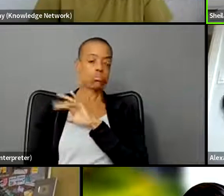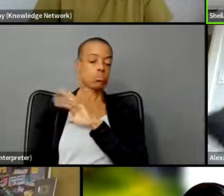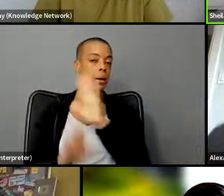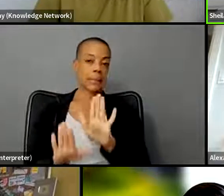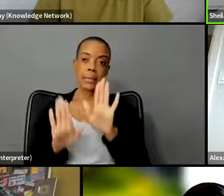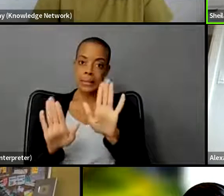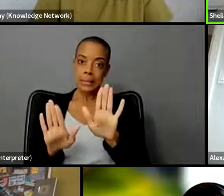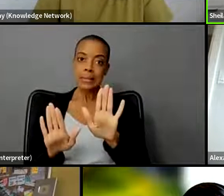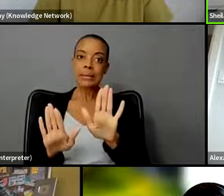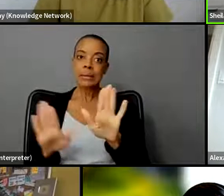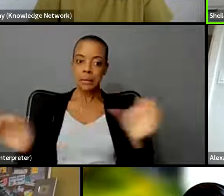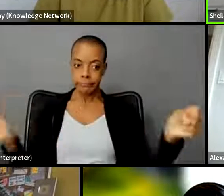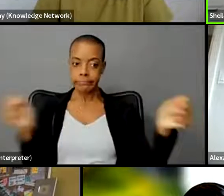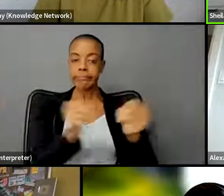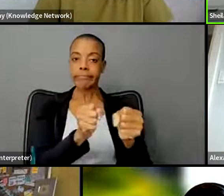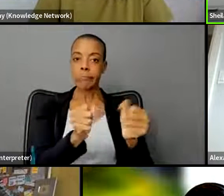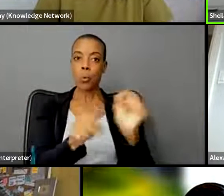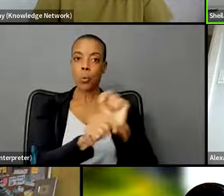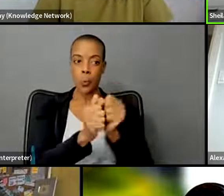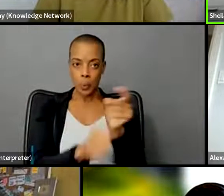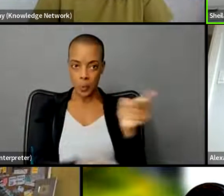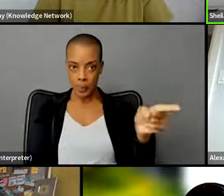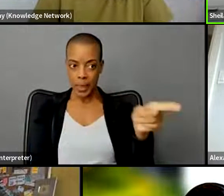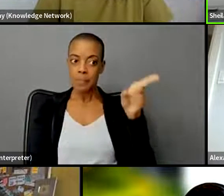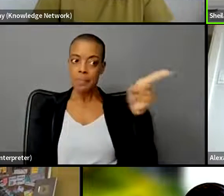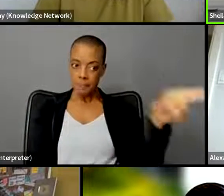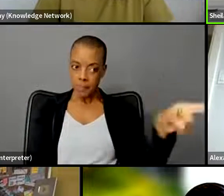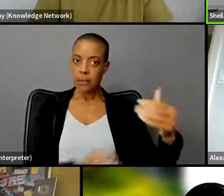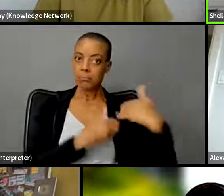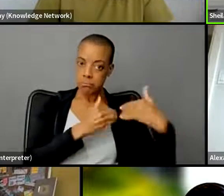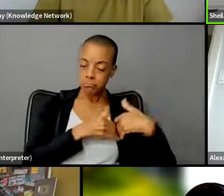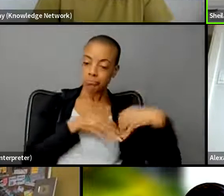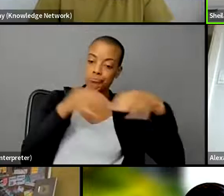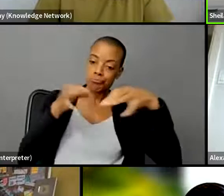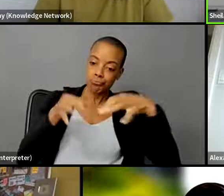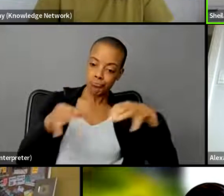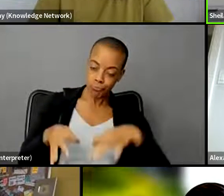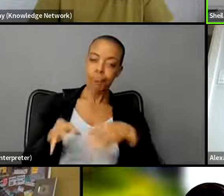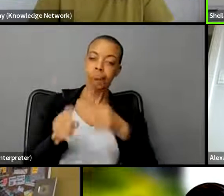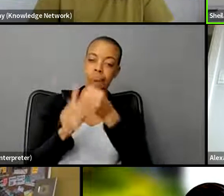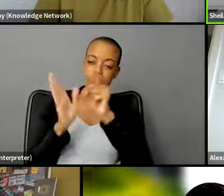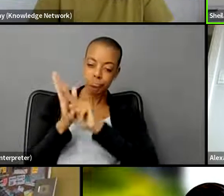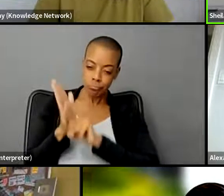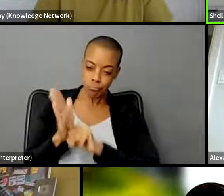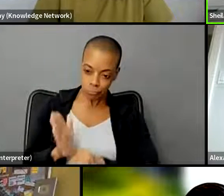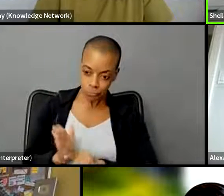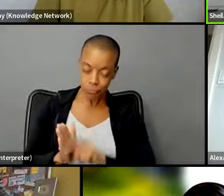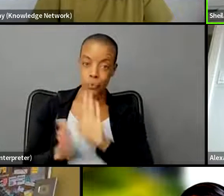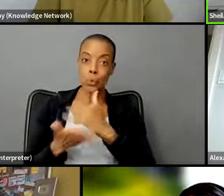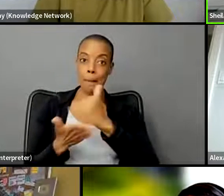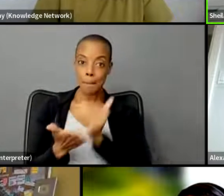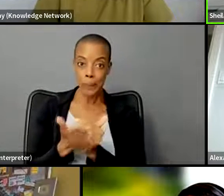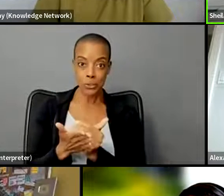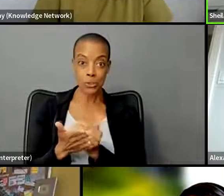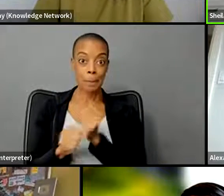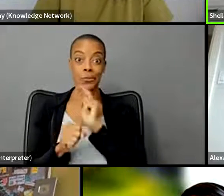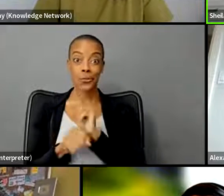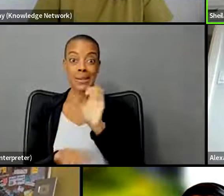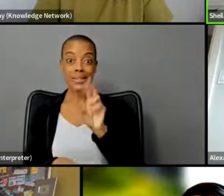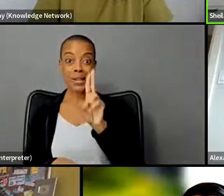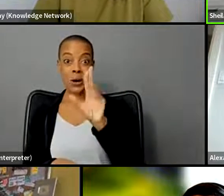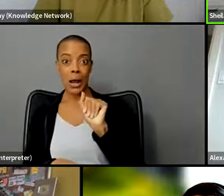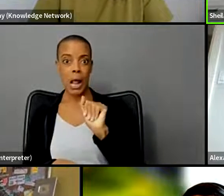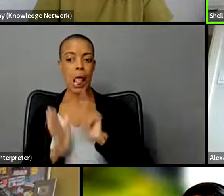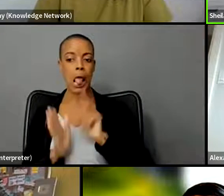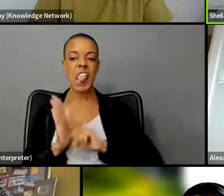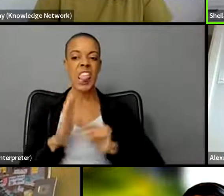You get to work with them. They're going to do their due diligence on your budget to make sure that, like, the CRA is not going to come after you because you've done some things that are